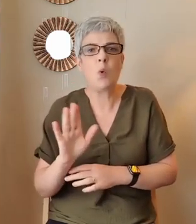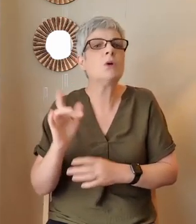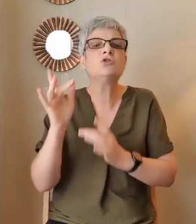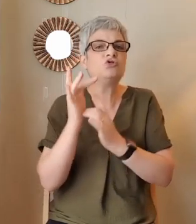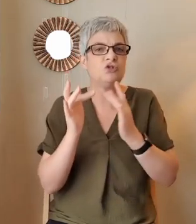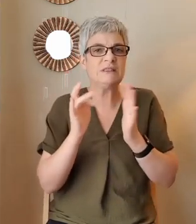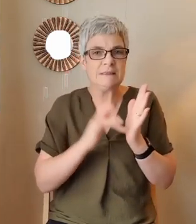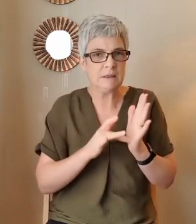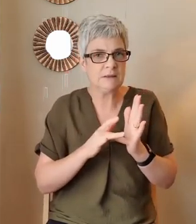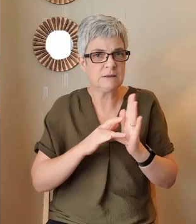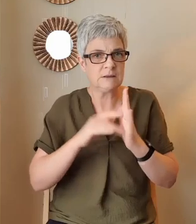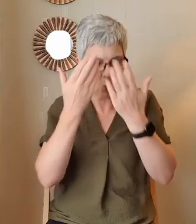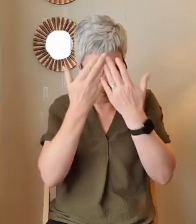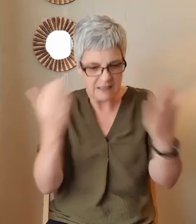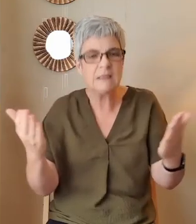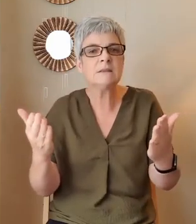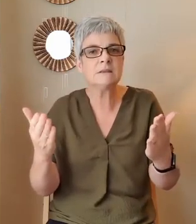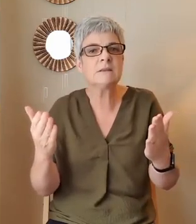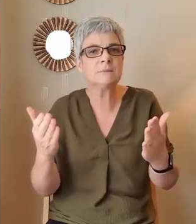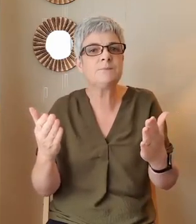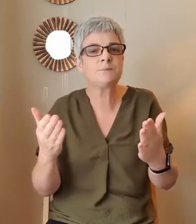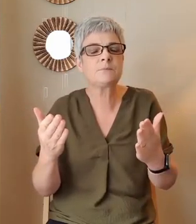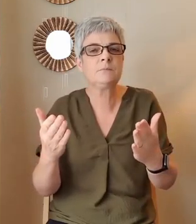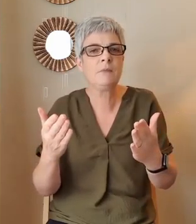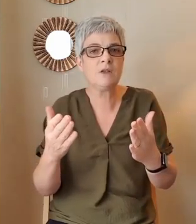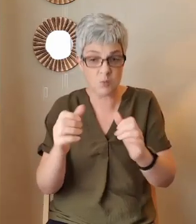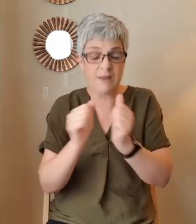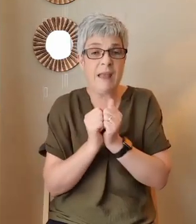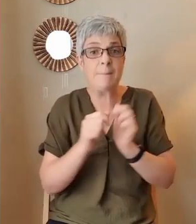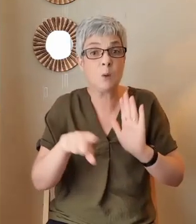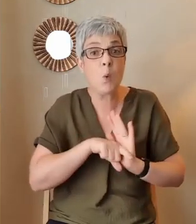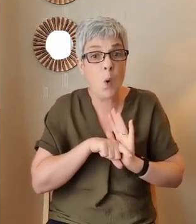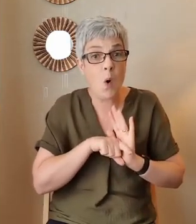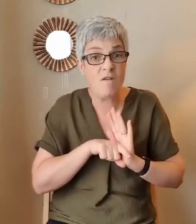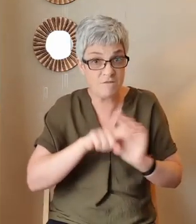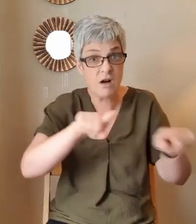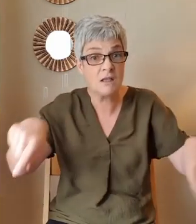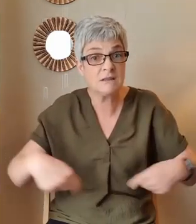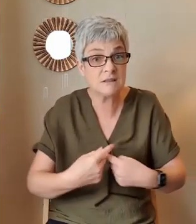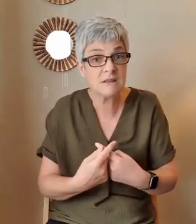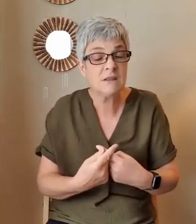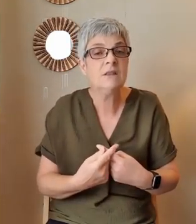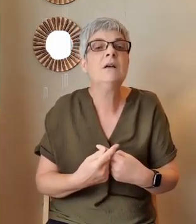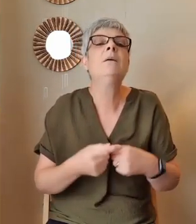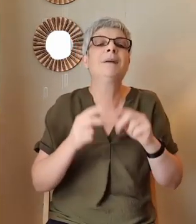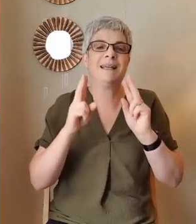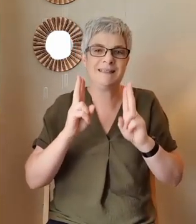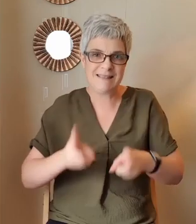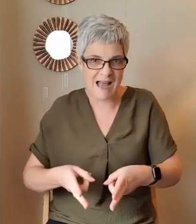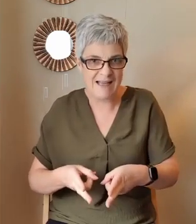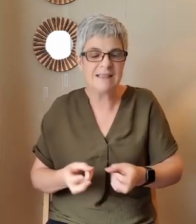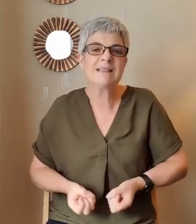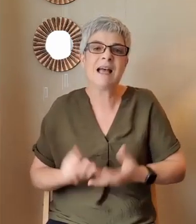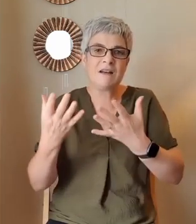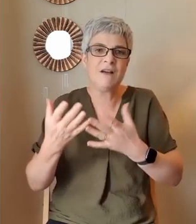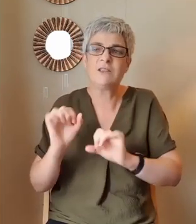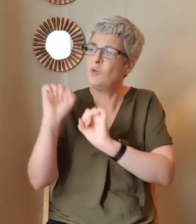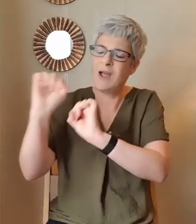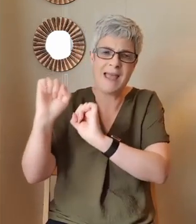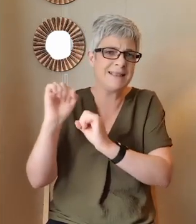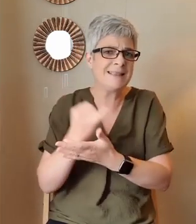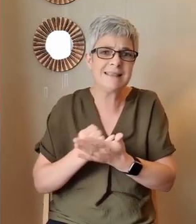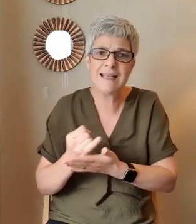obedience as he kept them on our behalf. And just as he kept the law on our behalf, so he died as a sacrifice for sins, not his